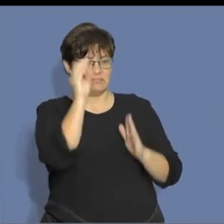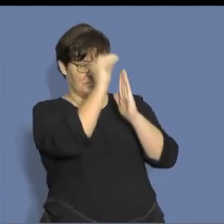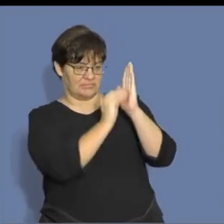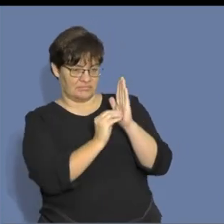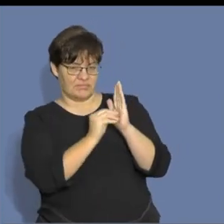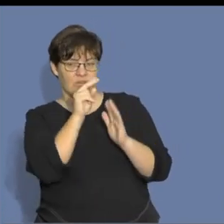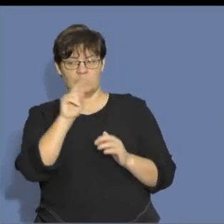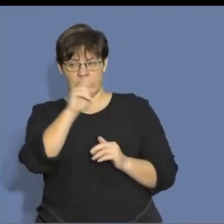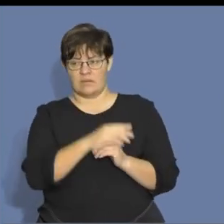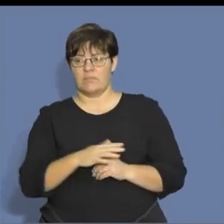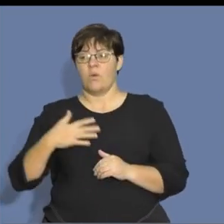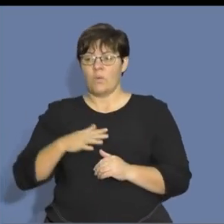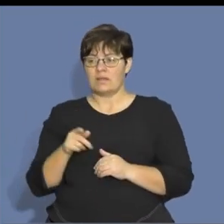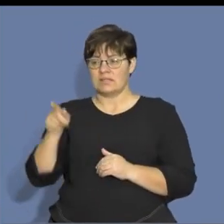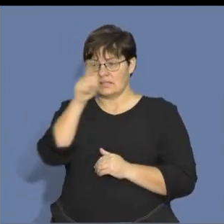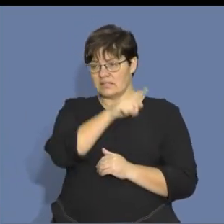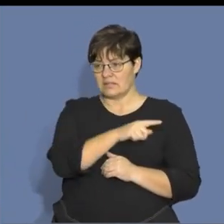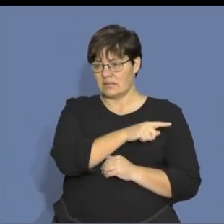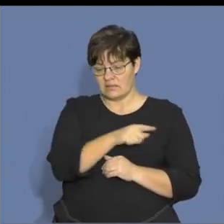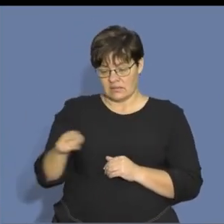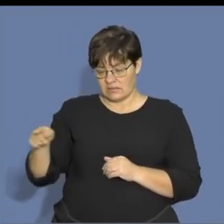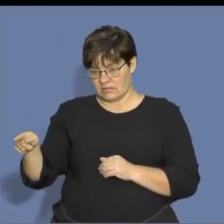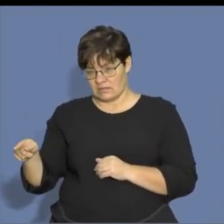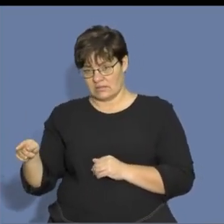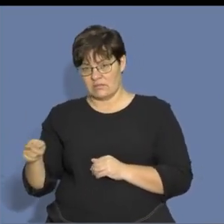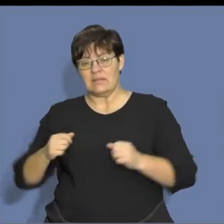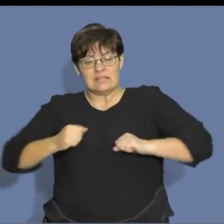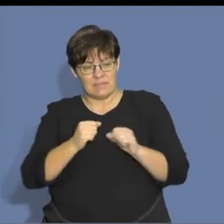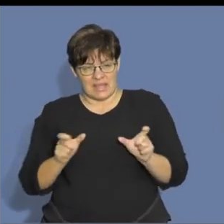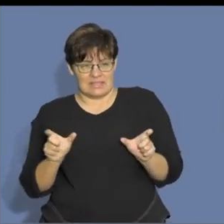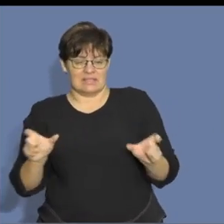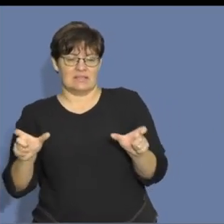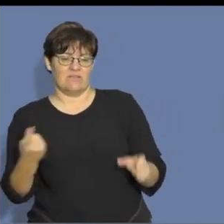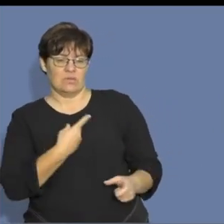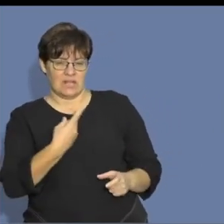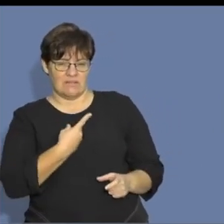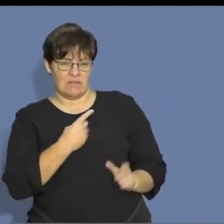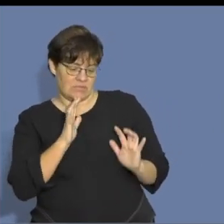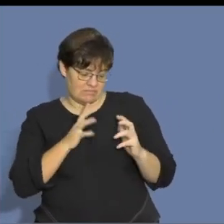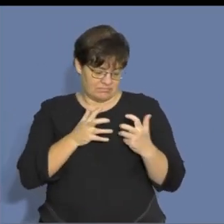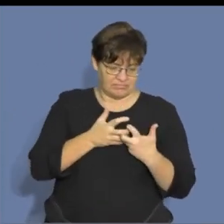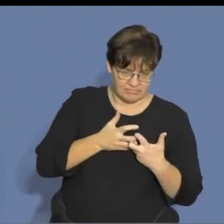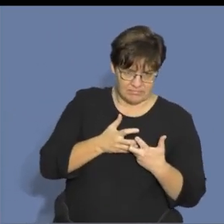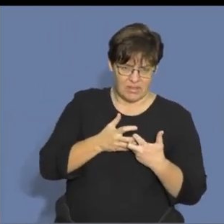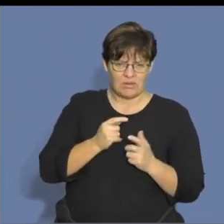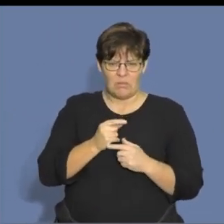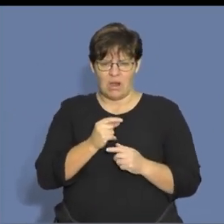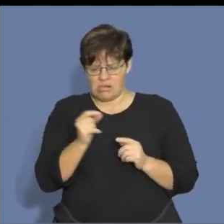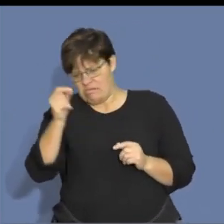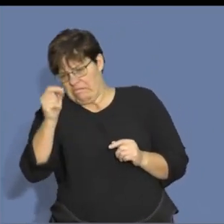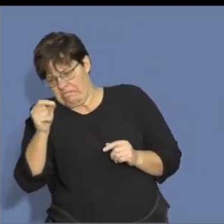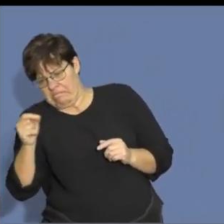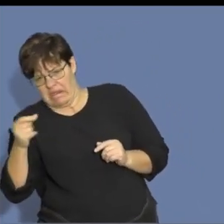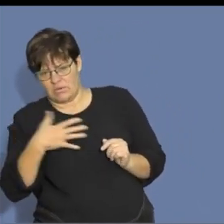the square. This is what I want you guys to do, is when you complete the square, leave space for yourself so that it fits in nicely. You don't want to write another line for